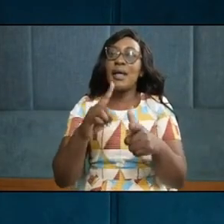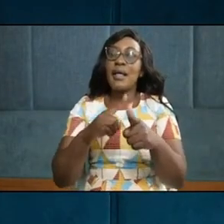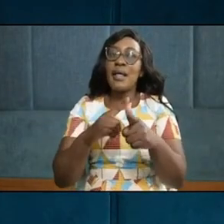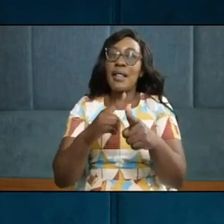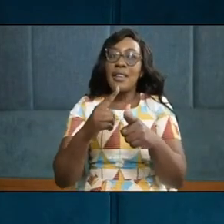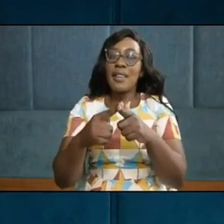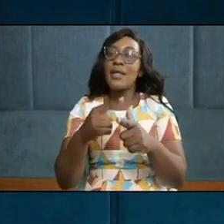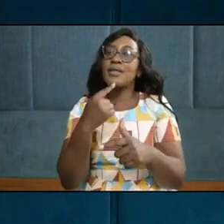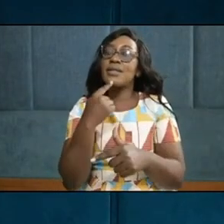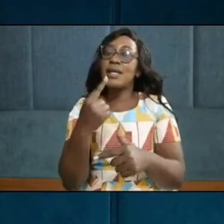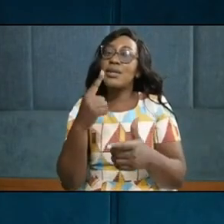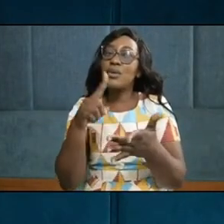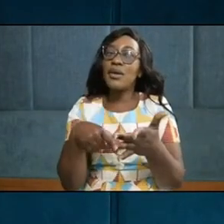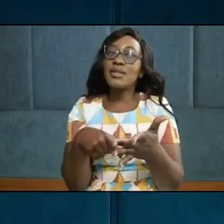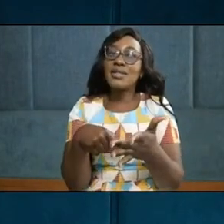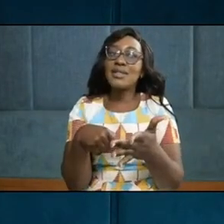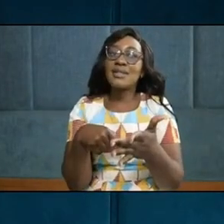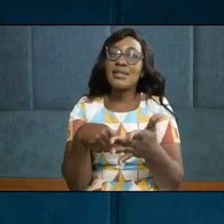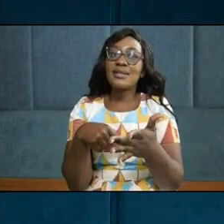said,